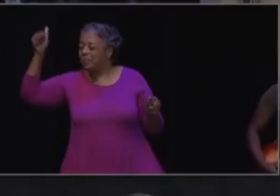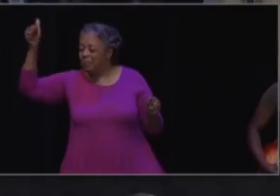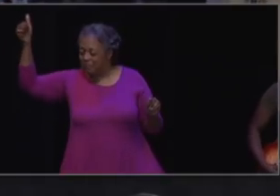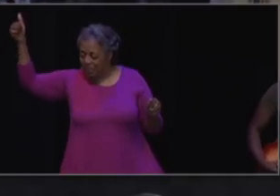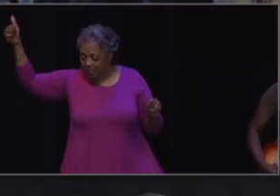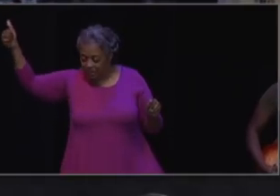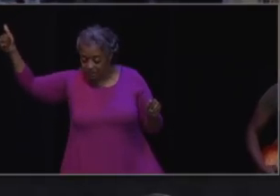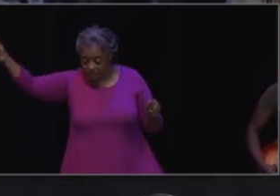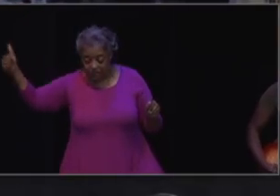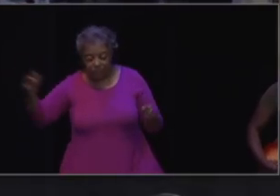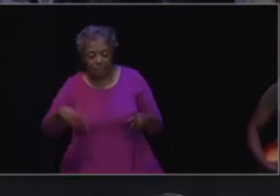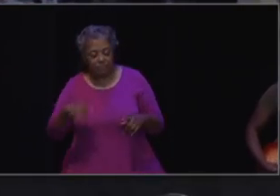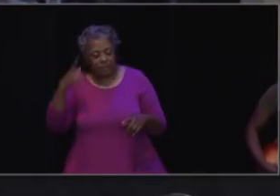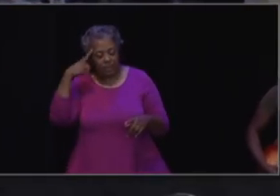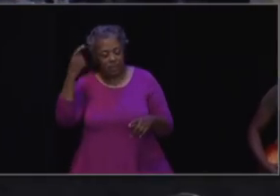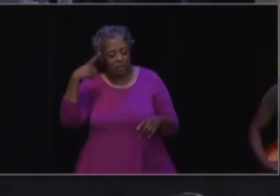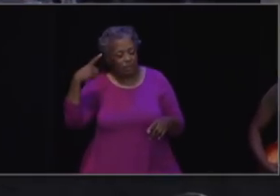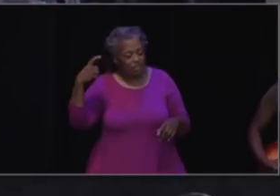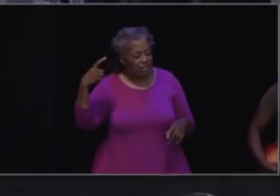Beautiful dreamer,